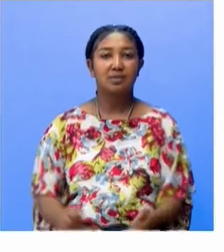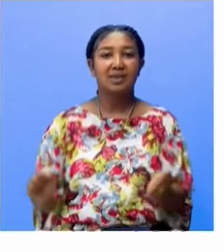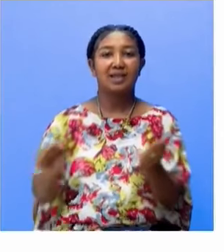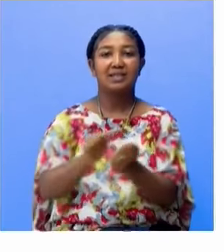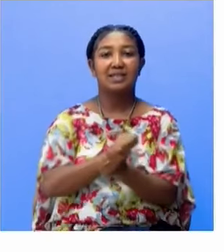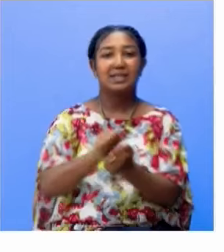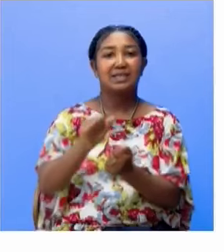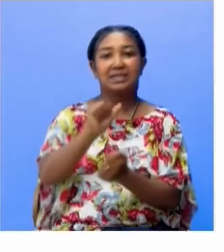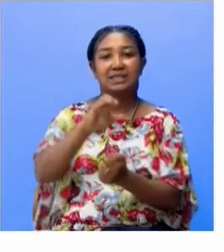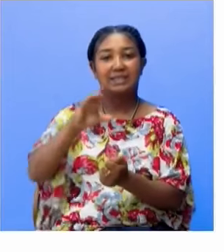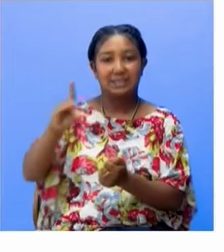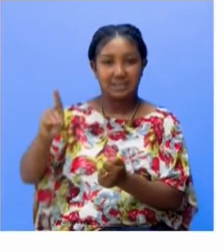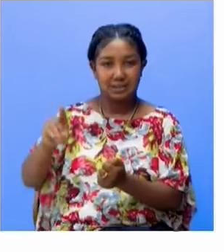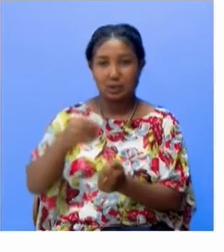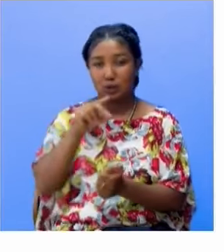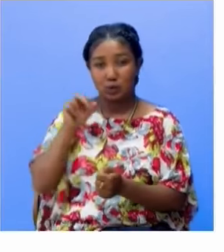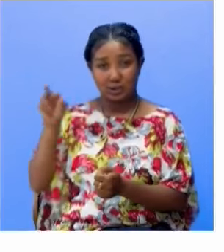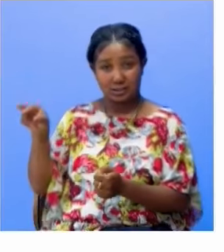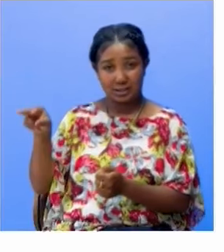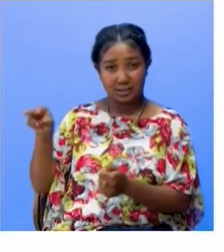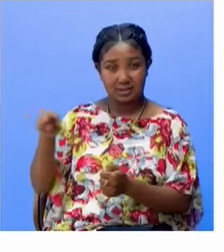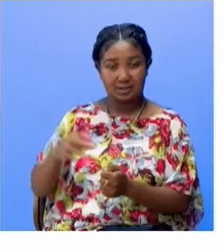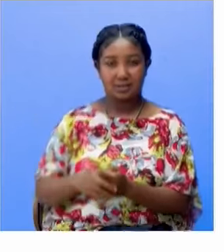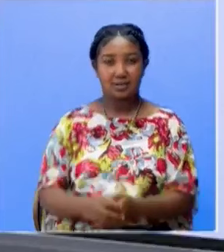Deleted. Look.